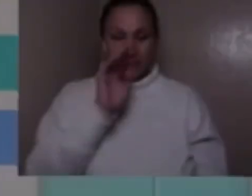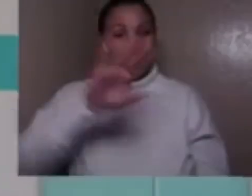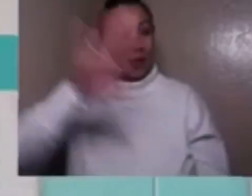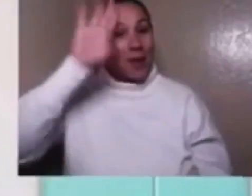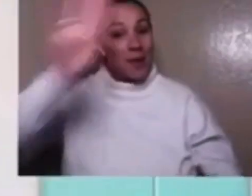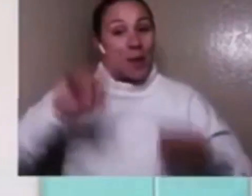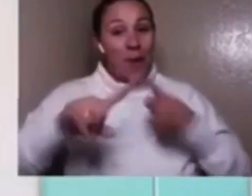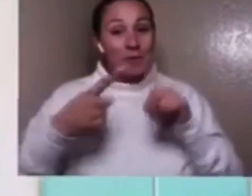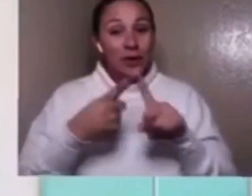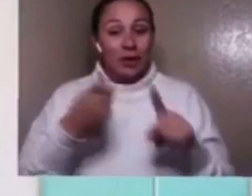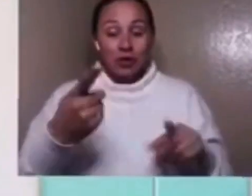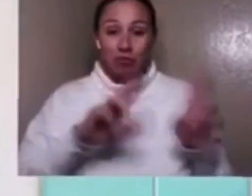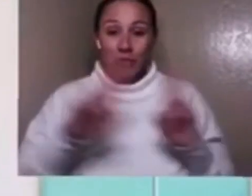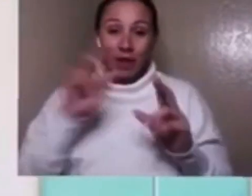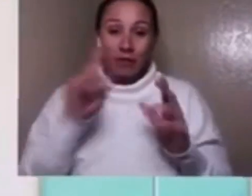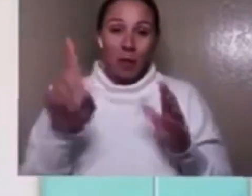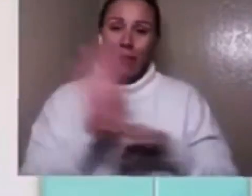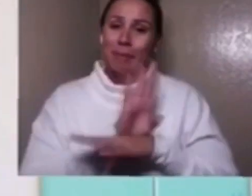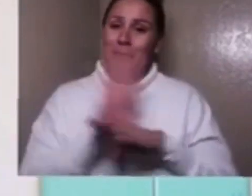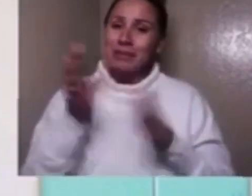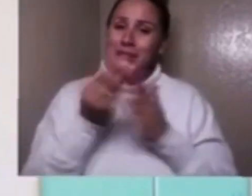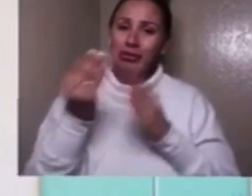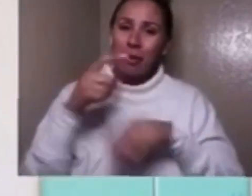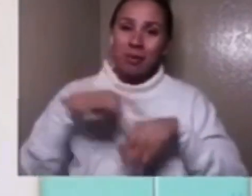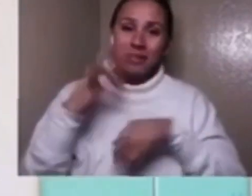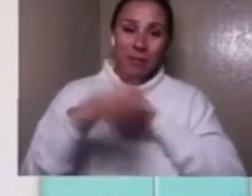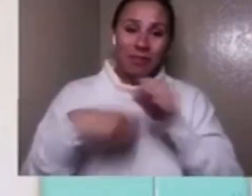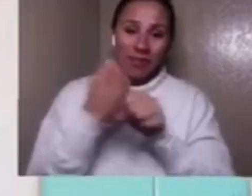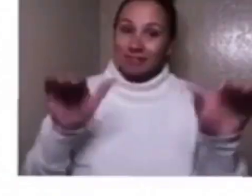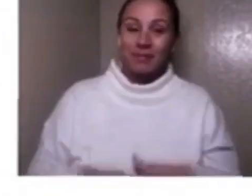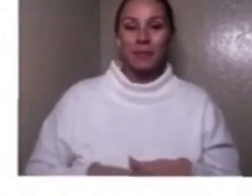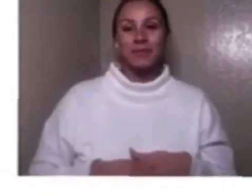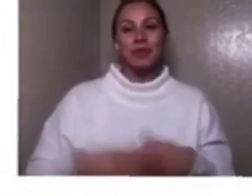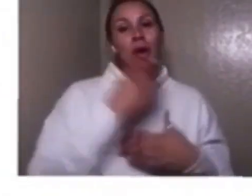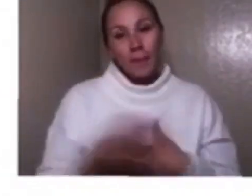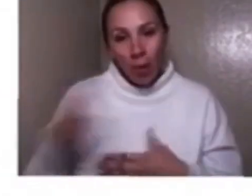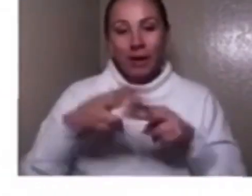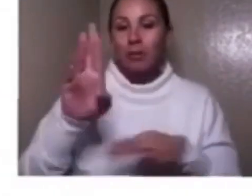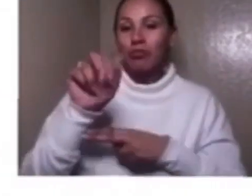Hello, friends. Are you ready for the busiest shopping time of the year?